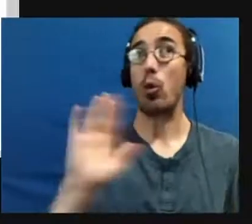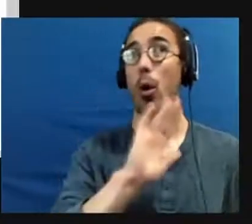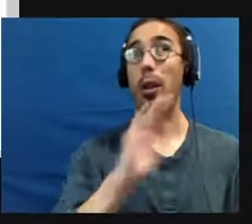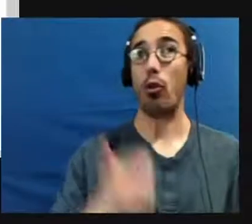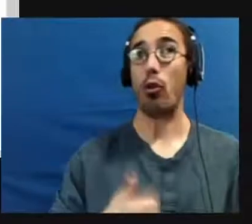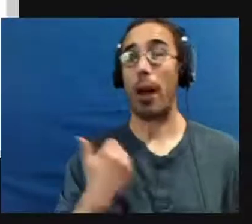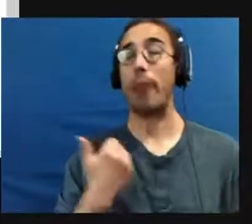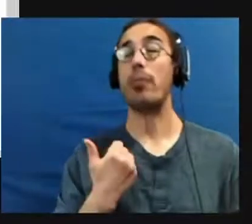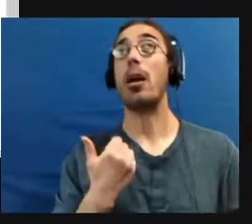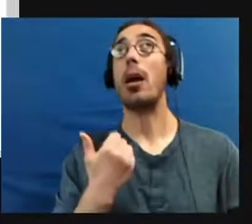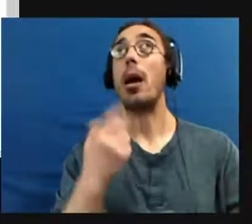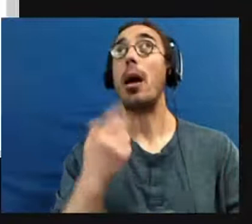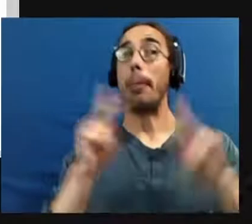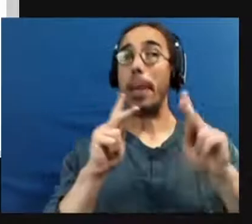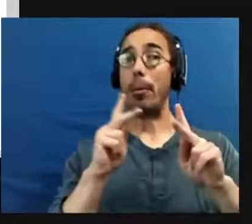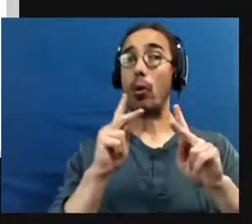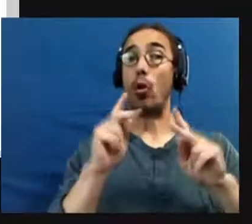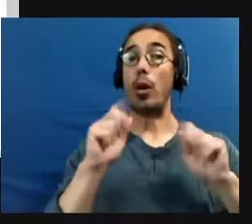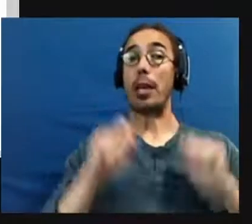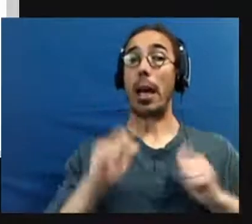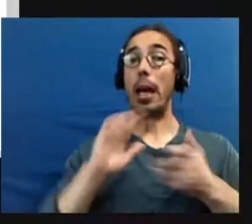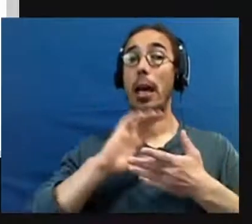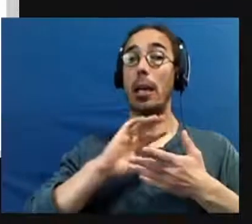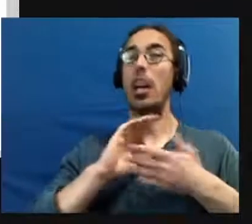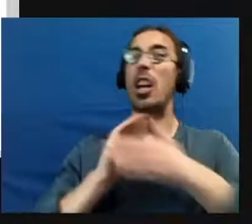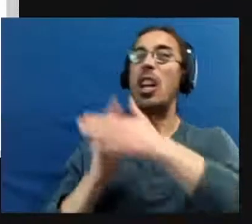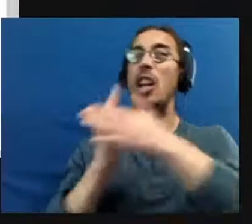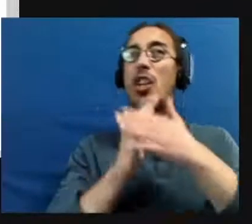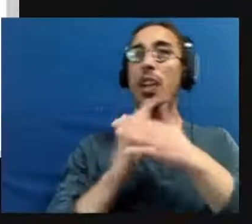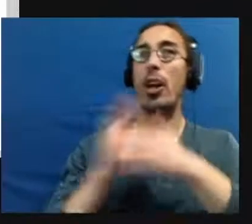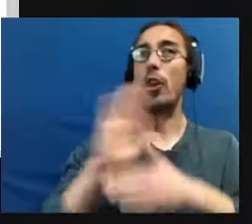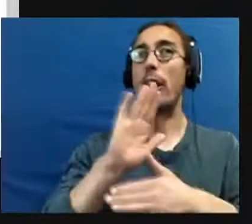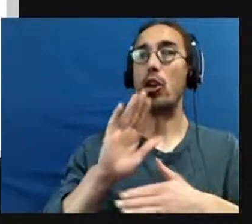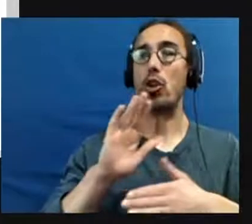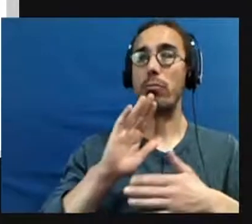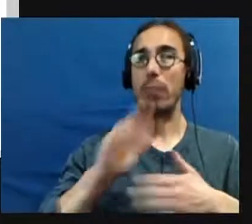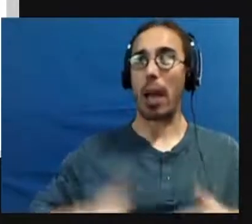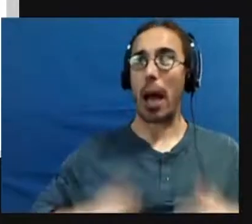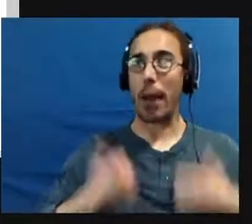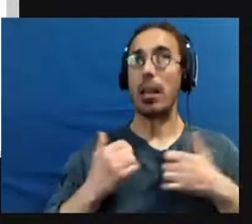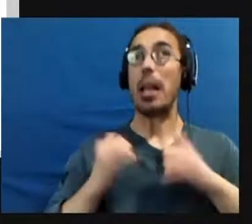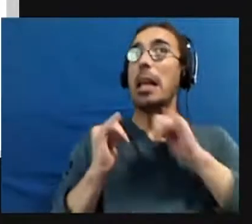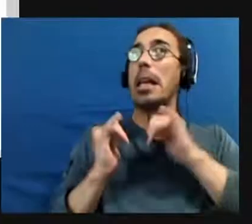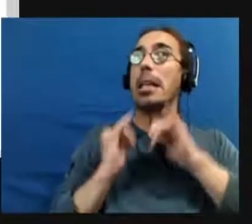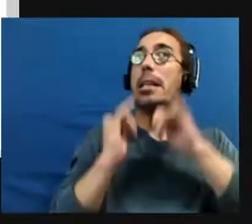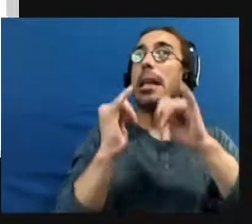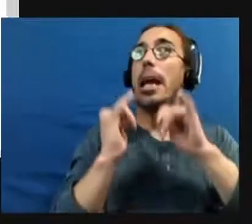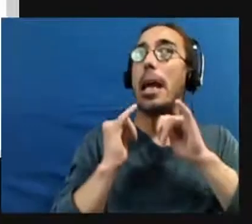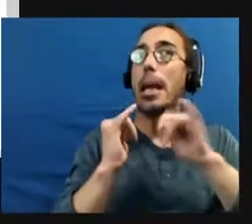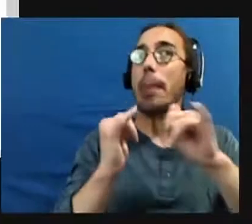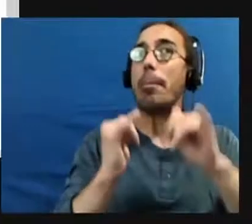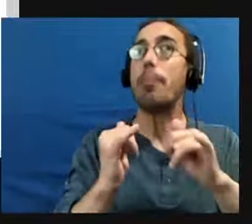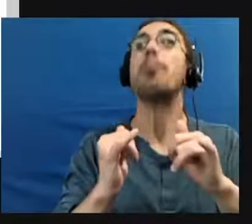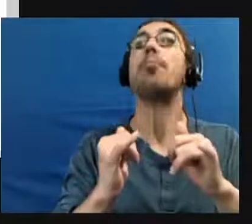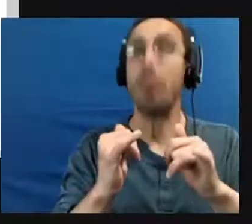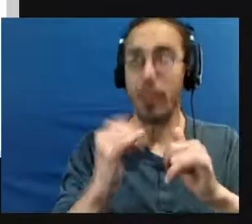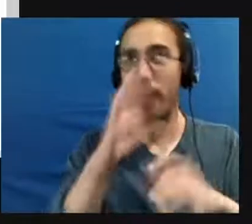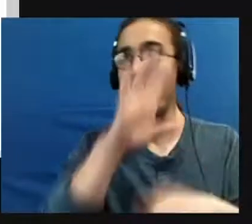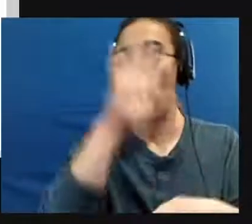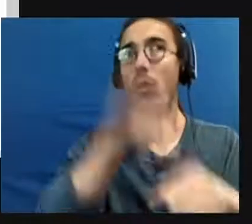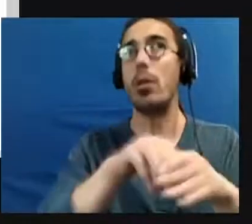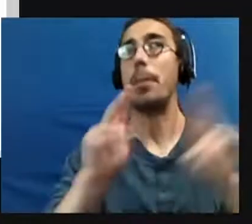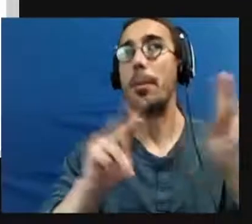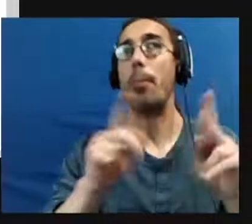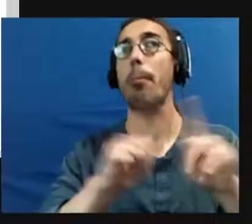to write stories about their lives, we should be able to write stories about our lives as well. We should be able to act in them, direct them, work on the set for them and all of those things.